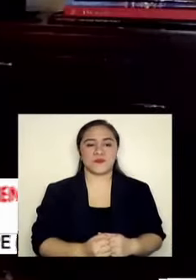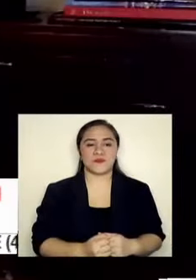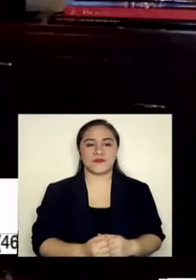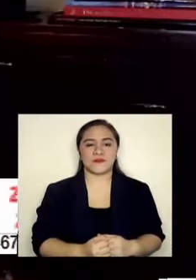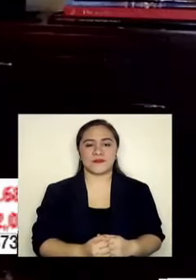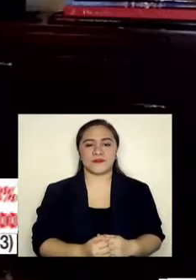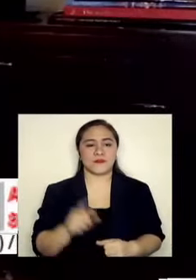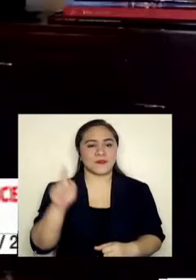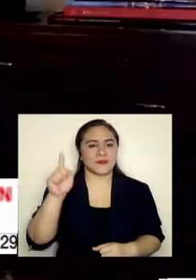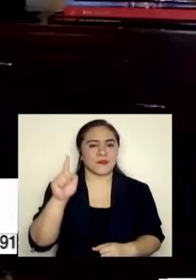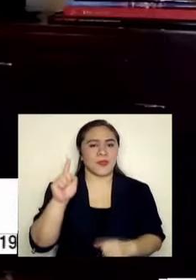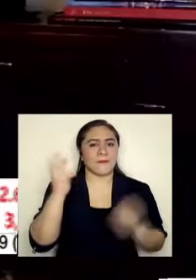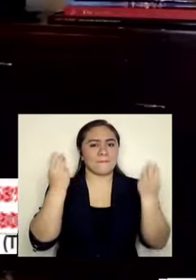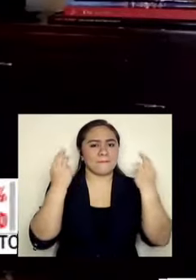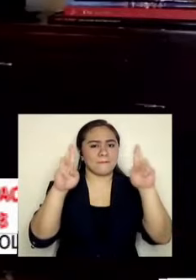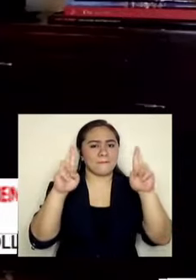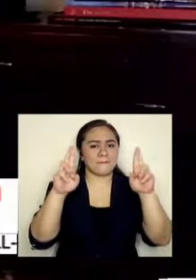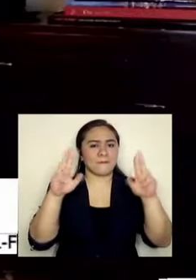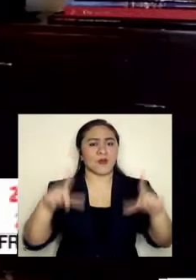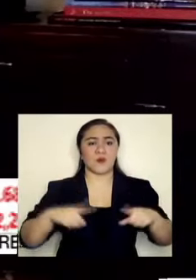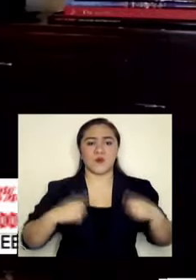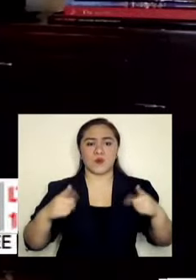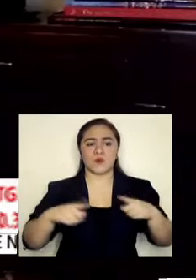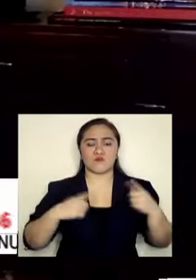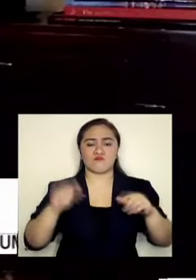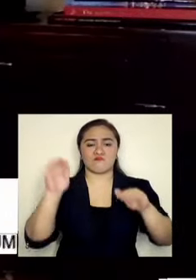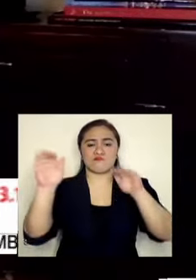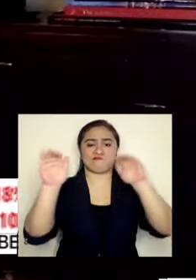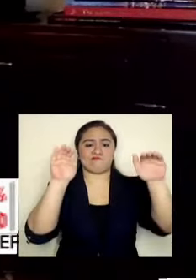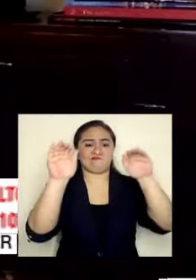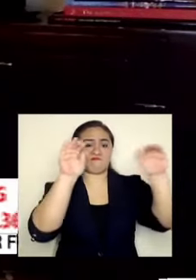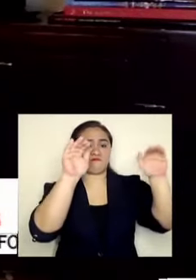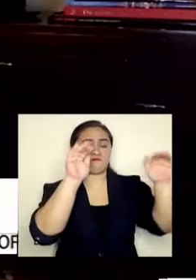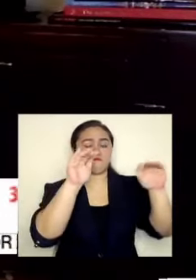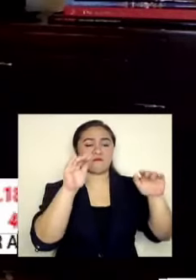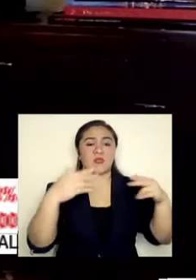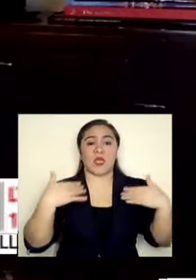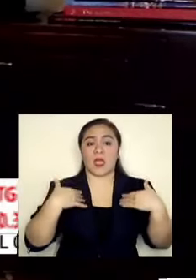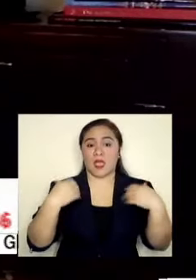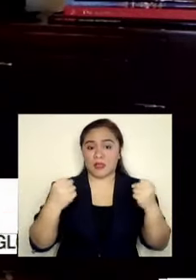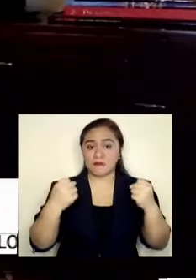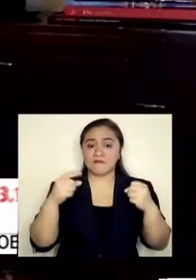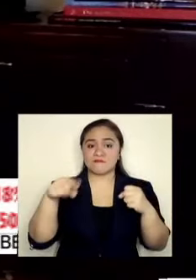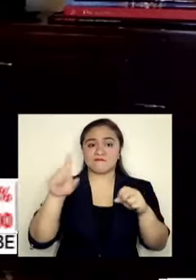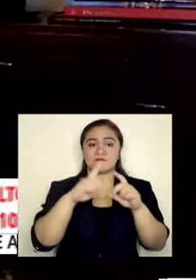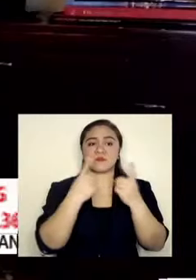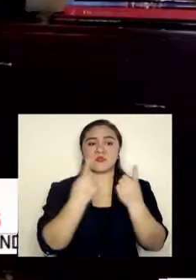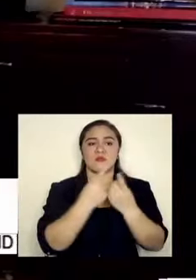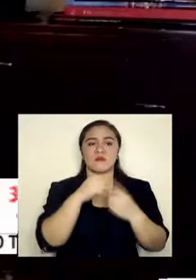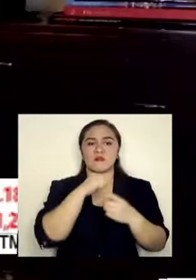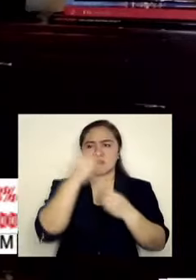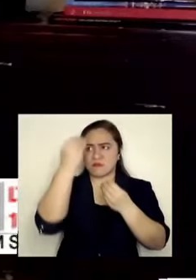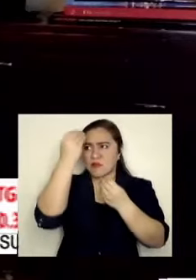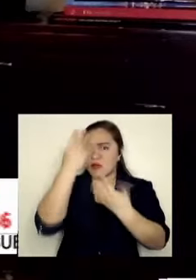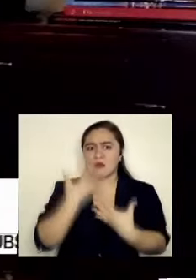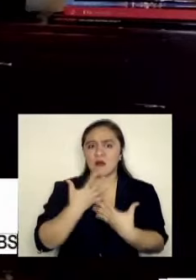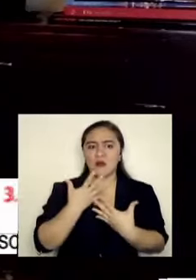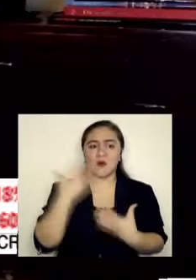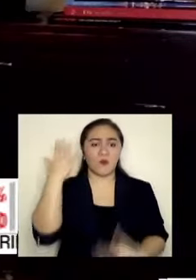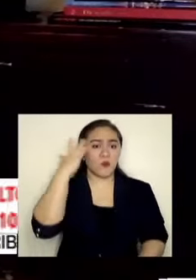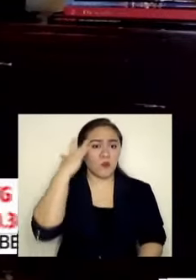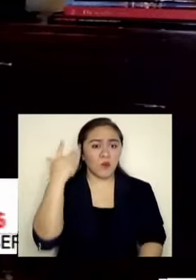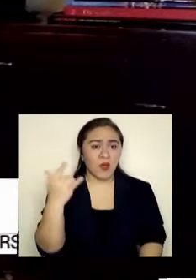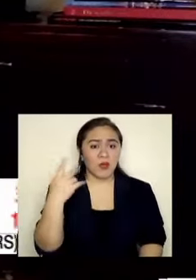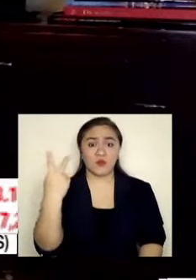The mayor of Calamba in Laguna calling out the health department for supposedly not giving him a heads up about the two